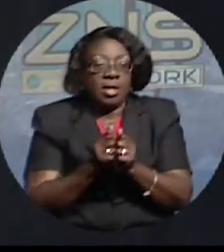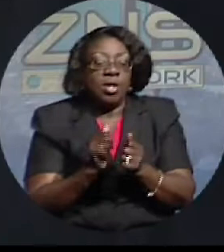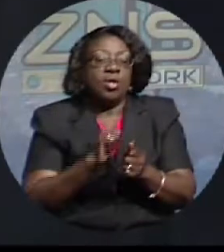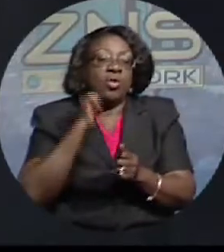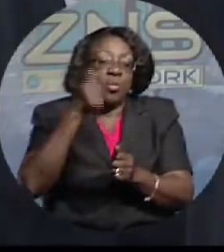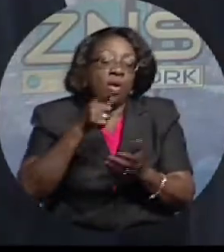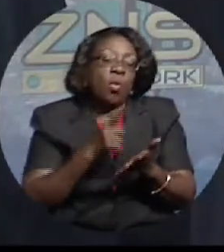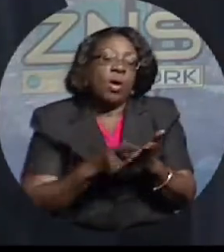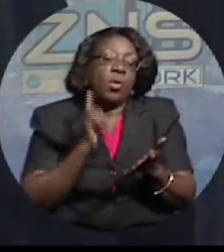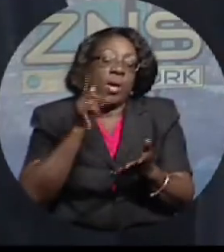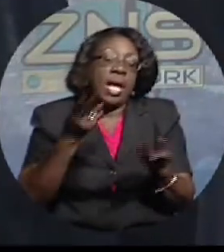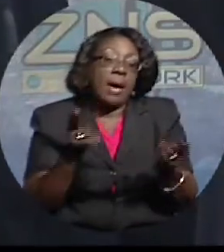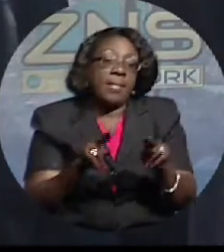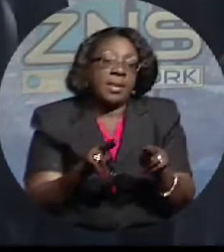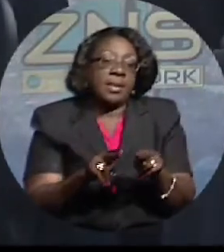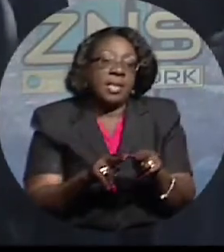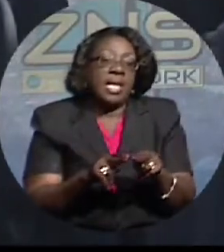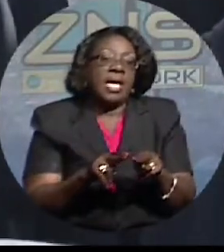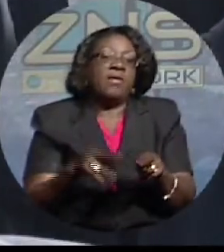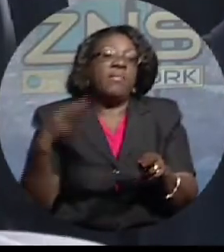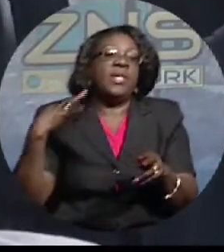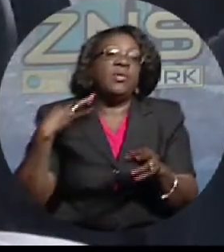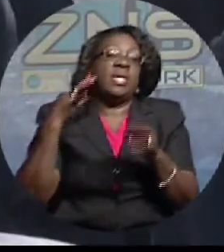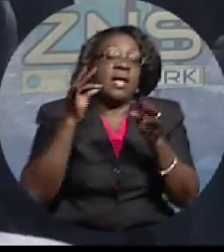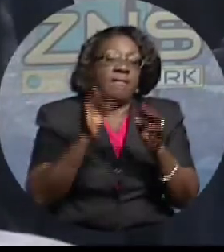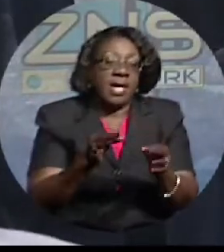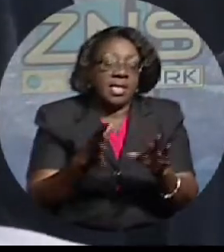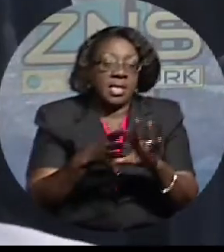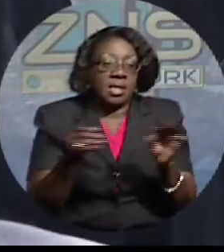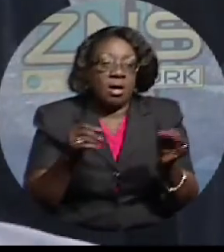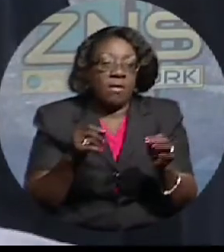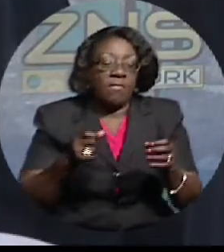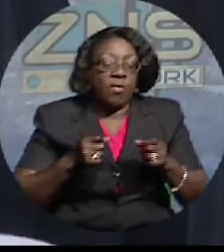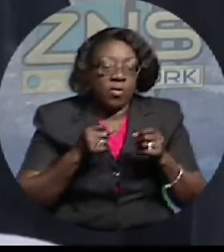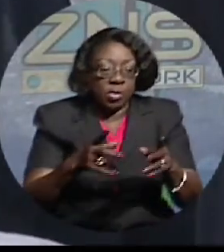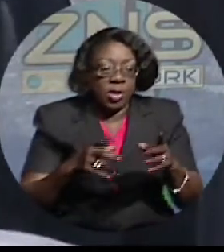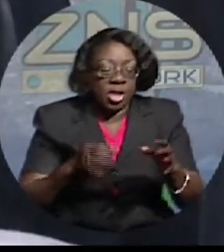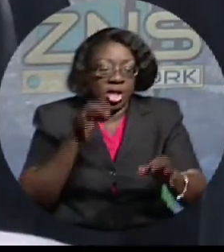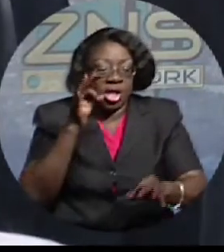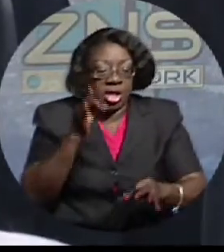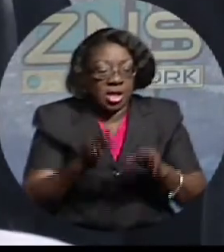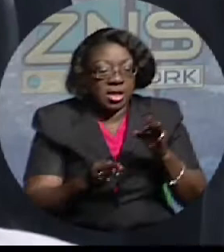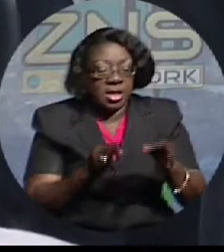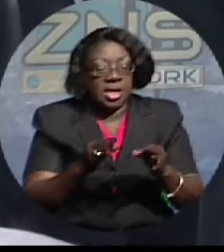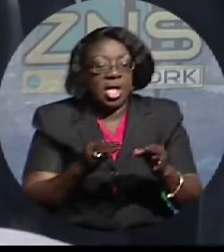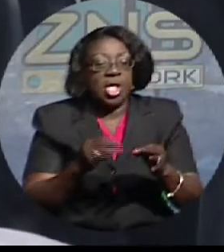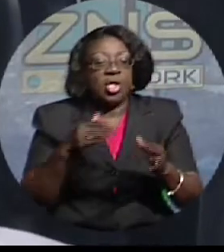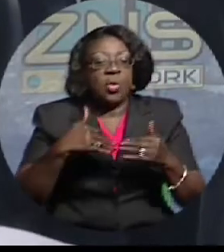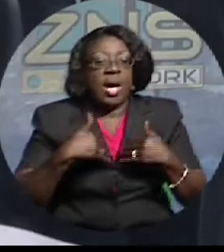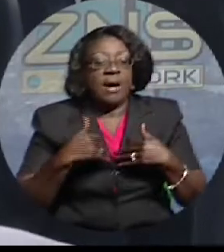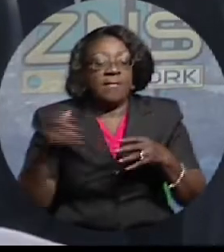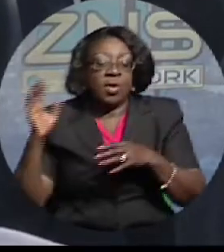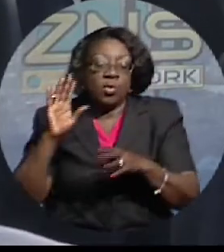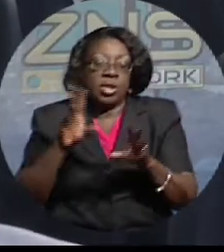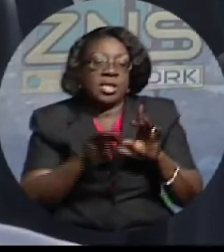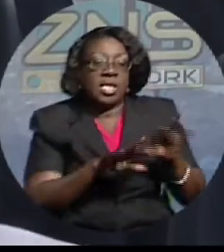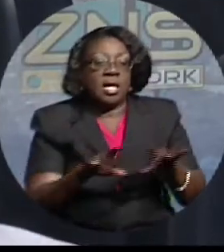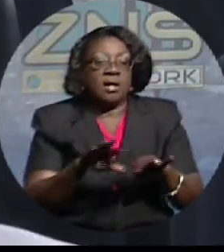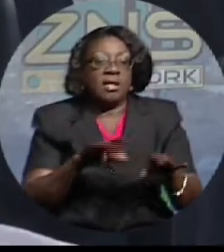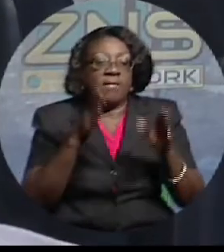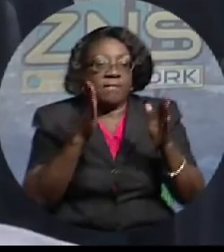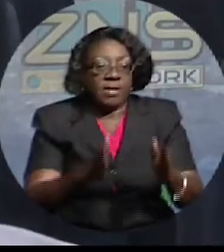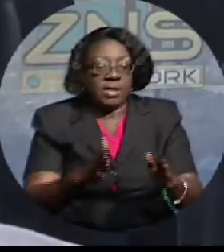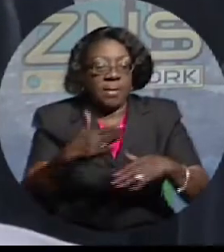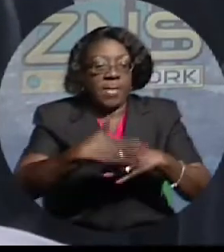is it going to be? Would be in the advantage of swift justice to have those stenographers replaced, brought